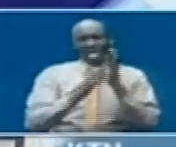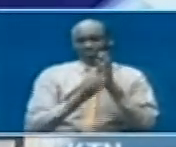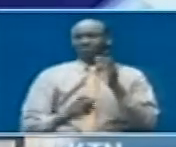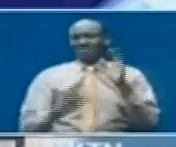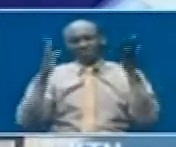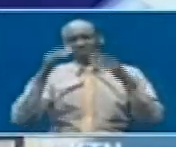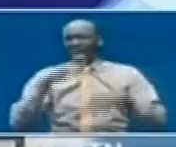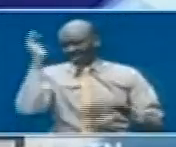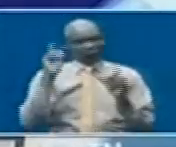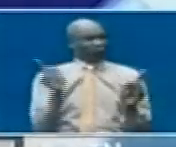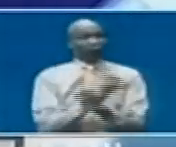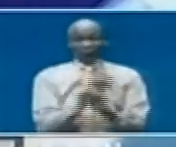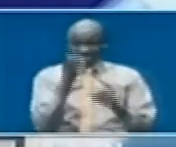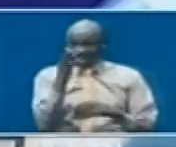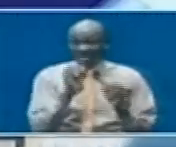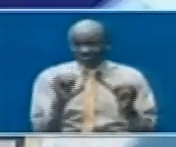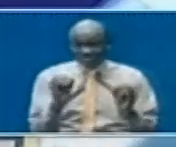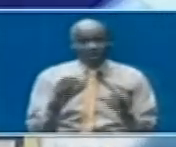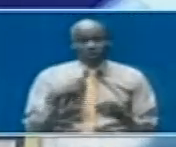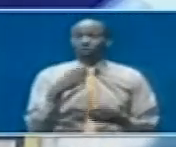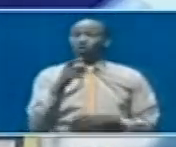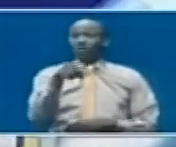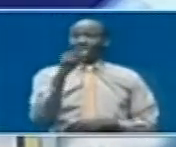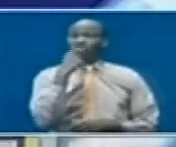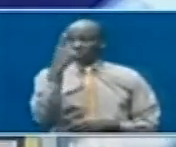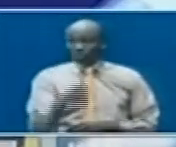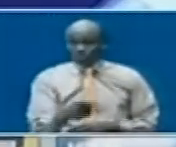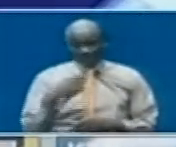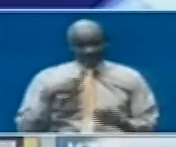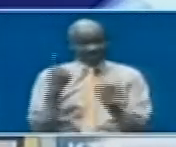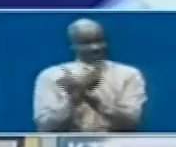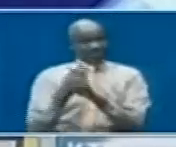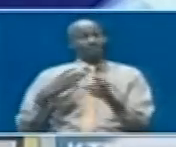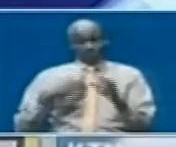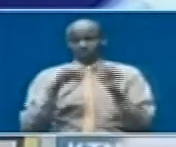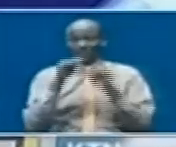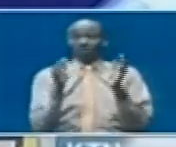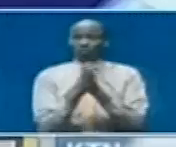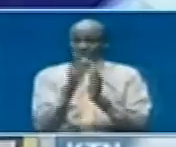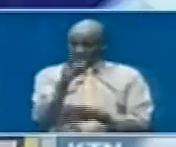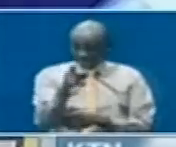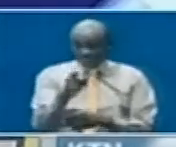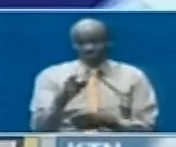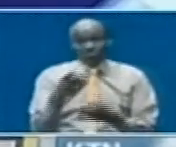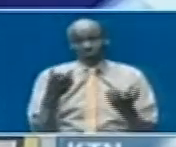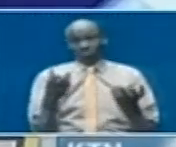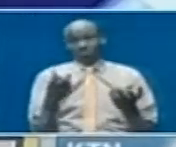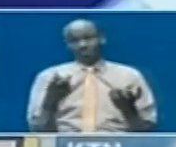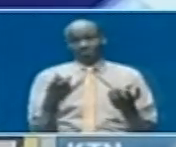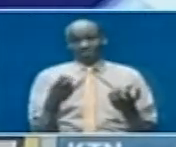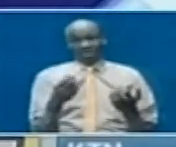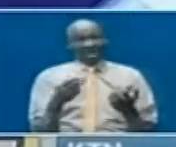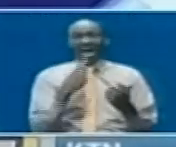citizen in The Hague. And as you mentioned, there were a couple of dignitaries who traveled with him, to be particular.